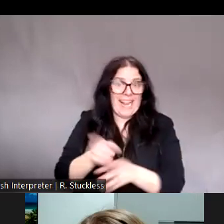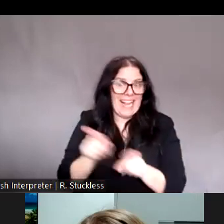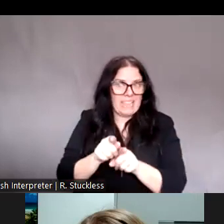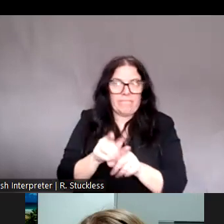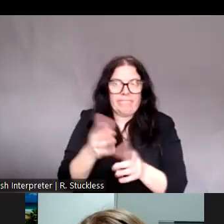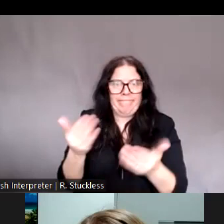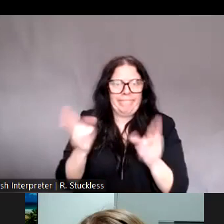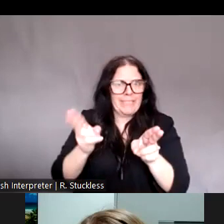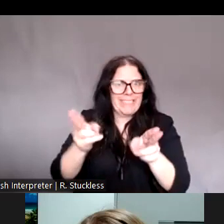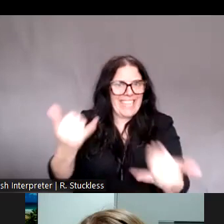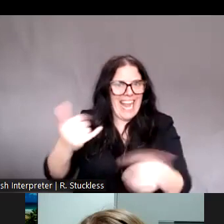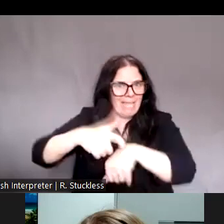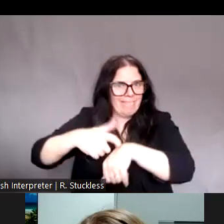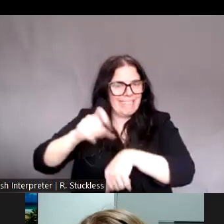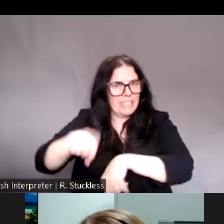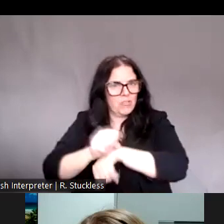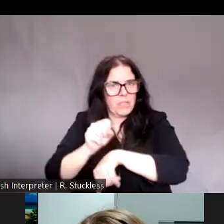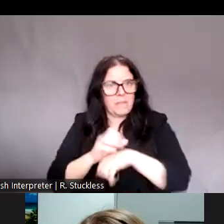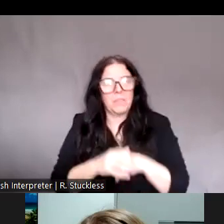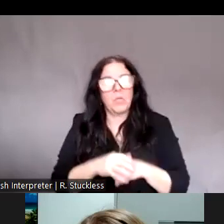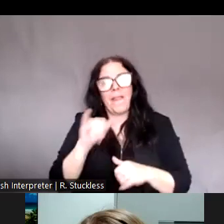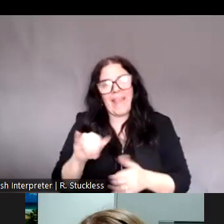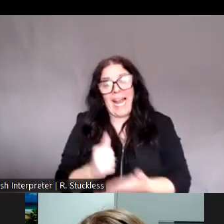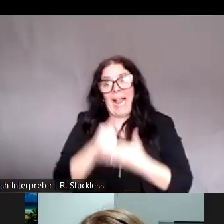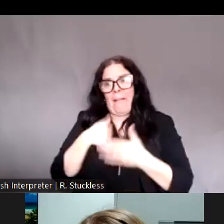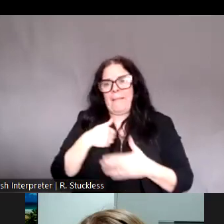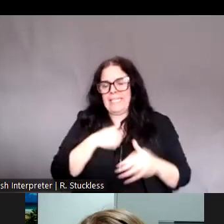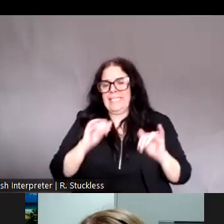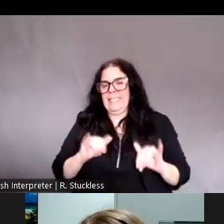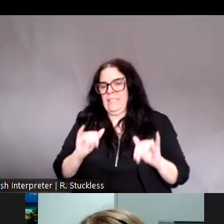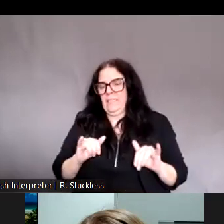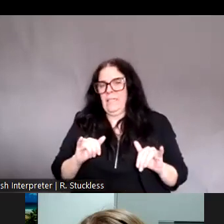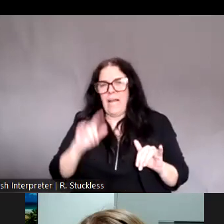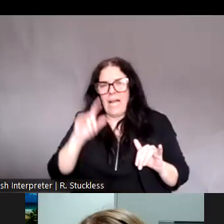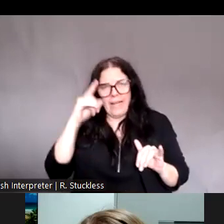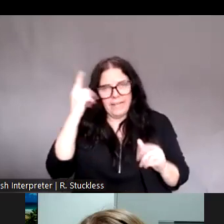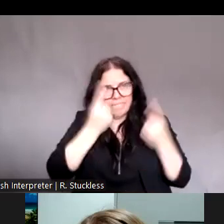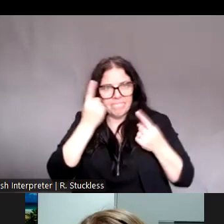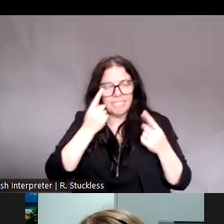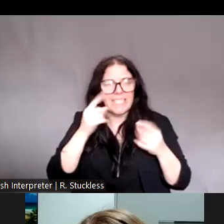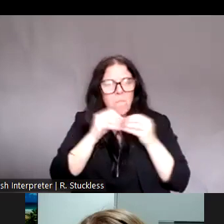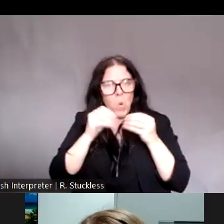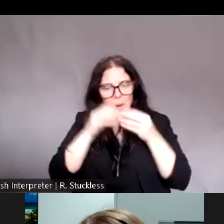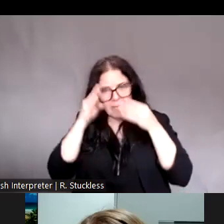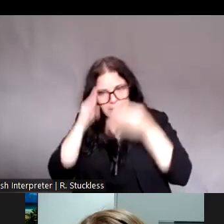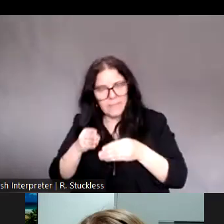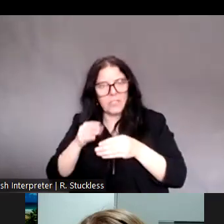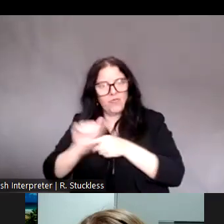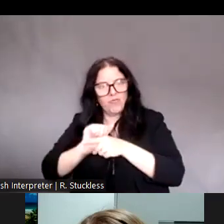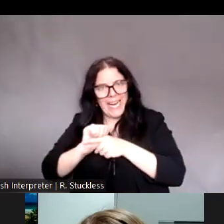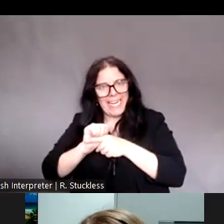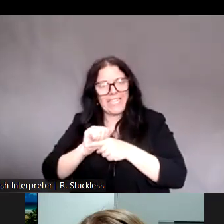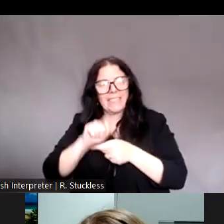possible. So that made us break things into smaller targeted training that people could do